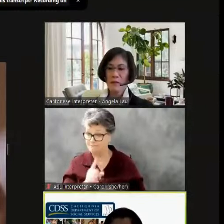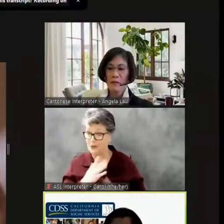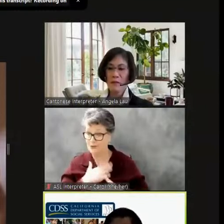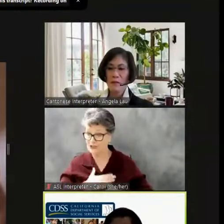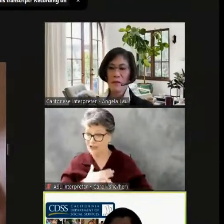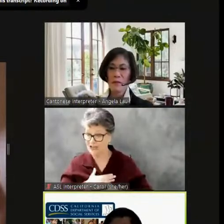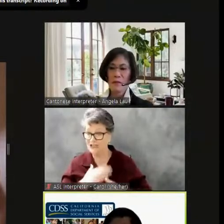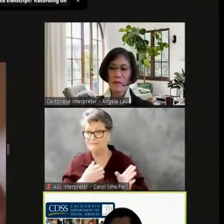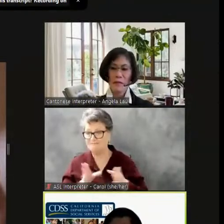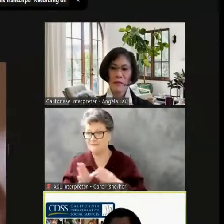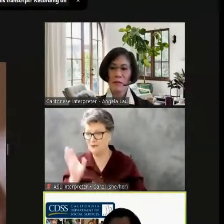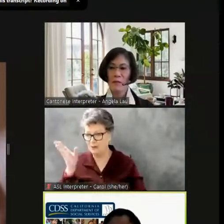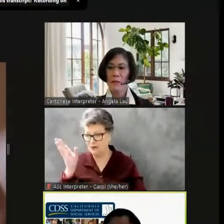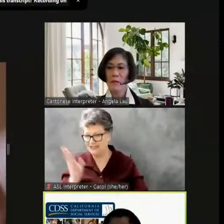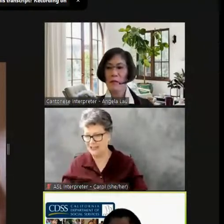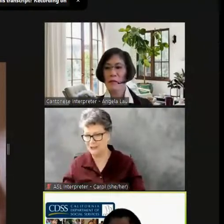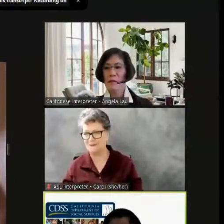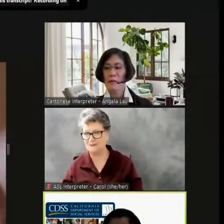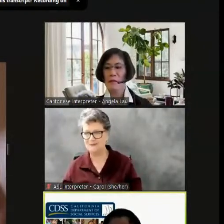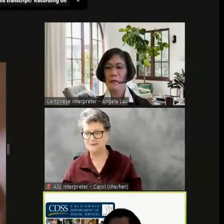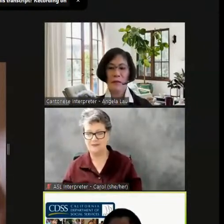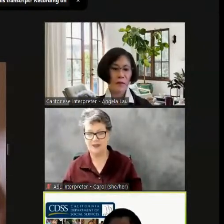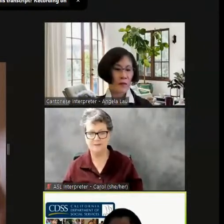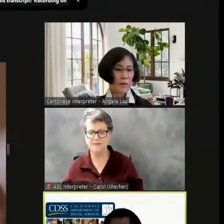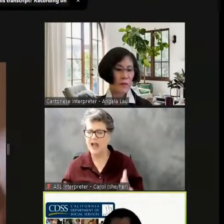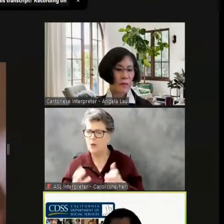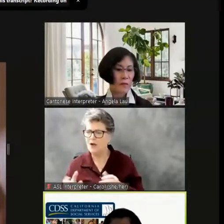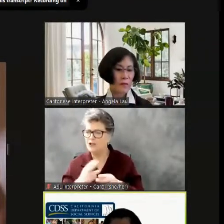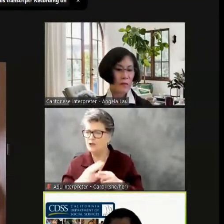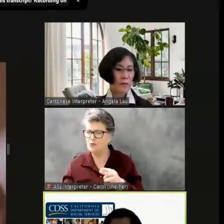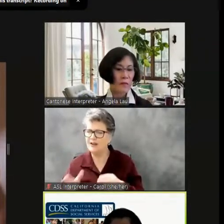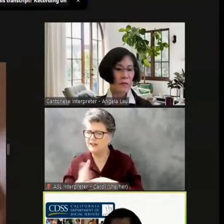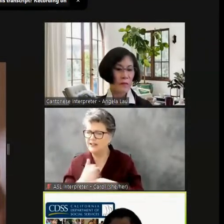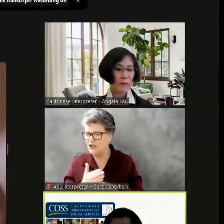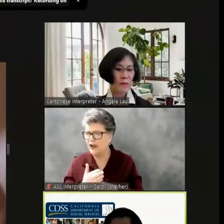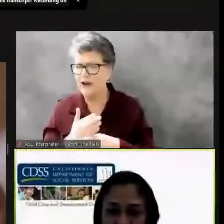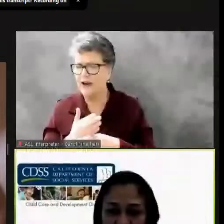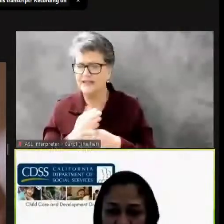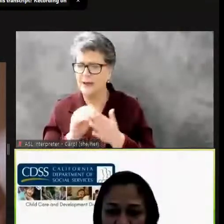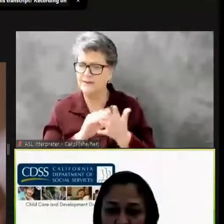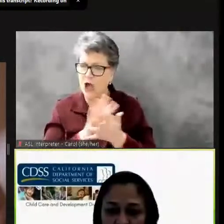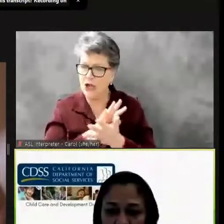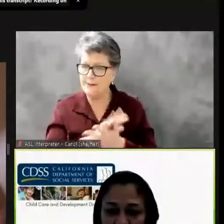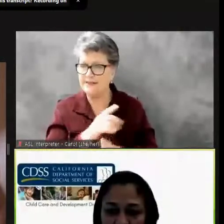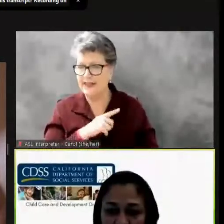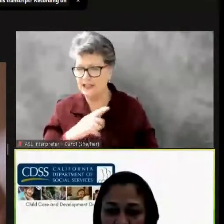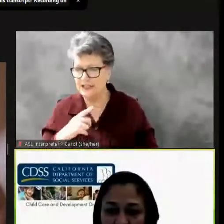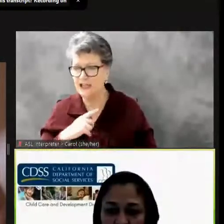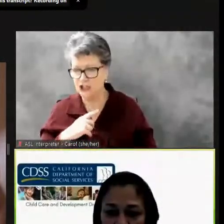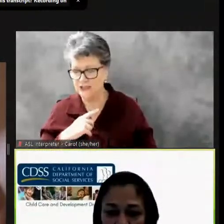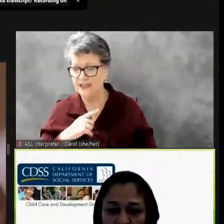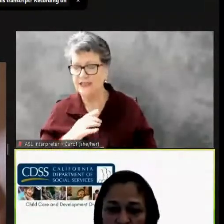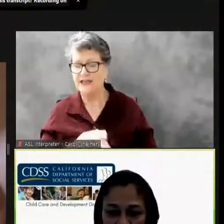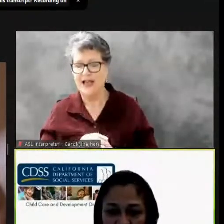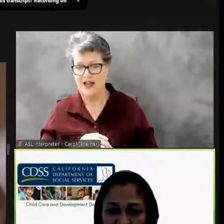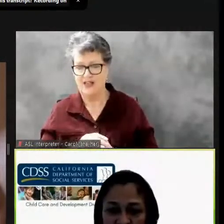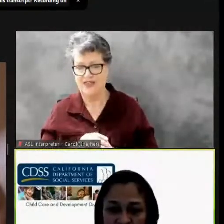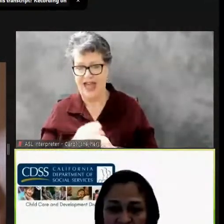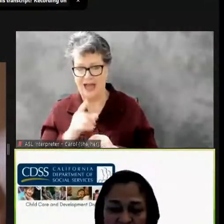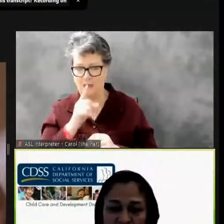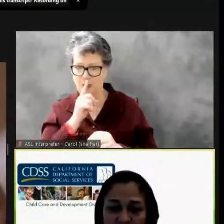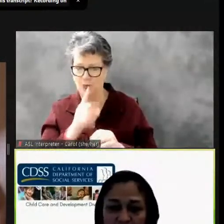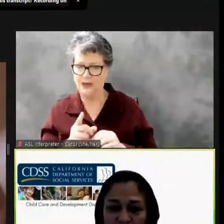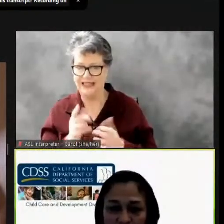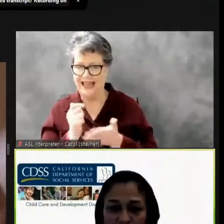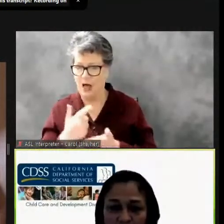to our presentation. I want to briefly share some documents and legislation that has brought us to where we are